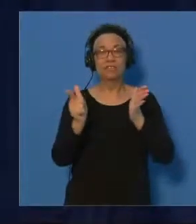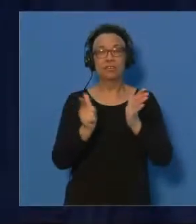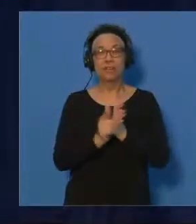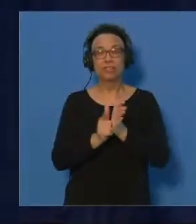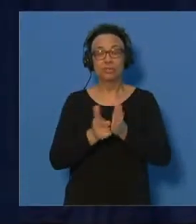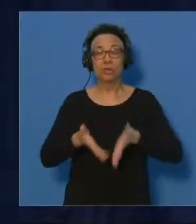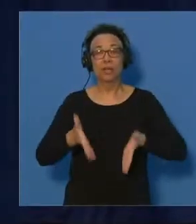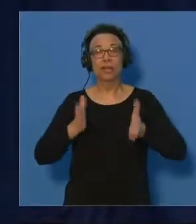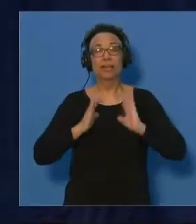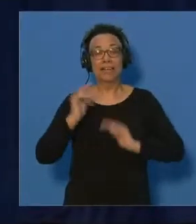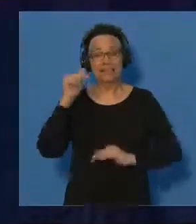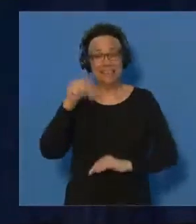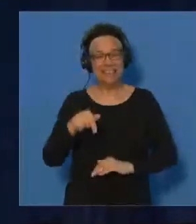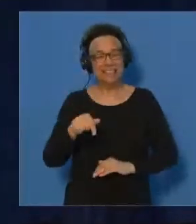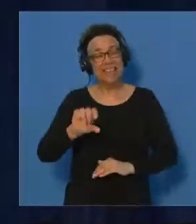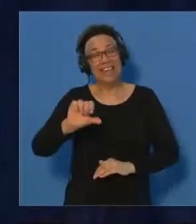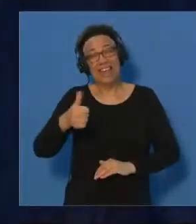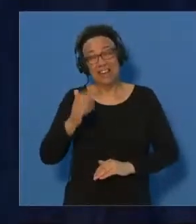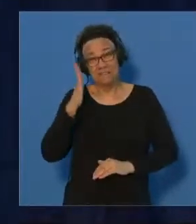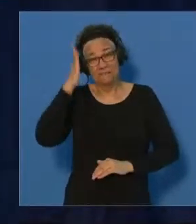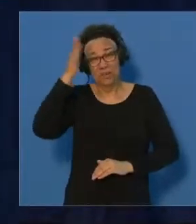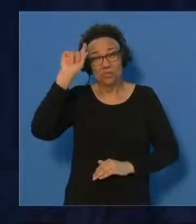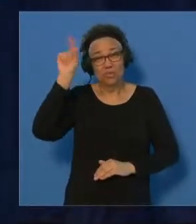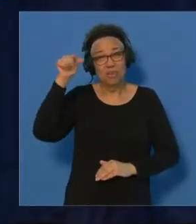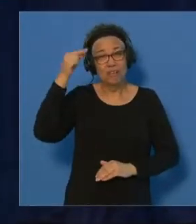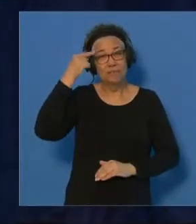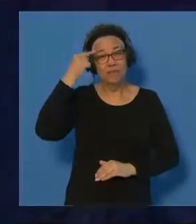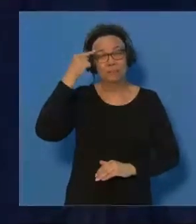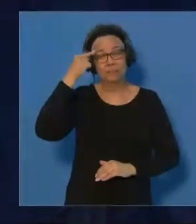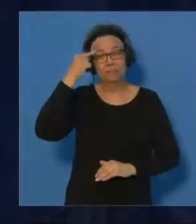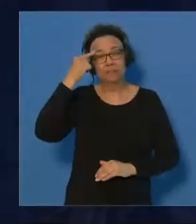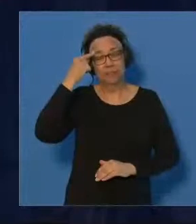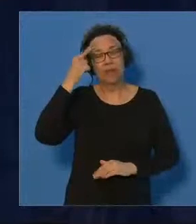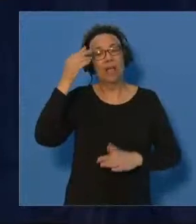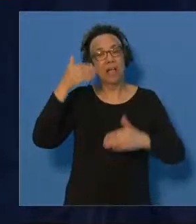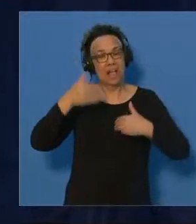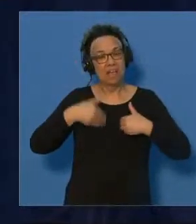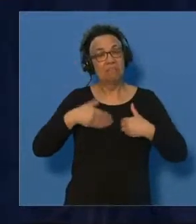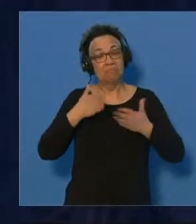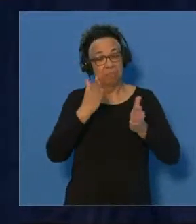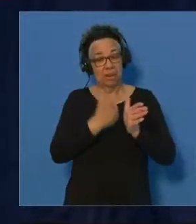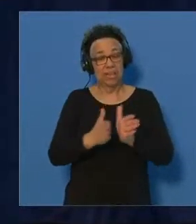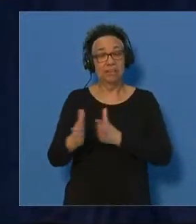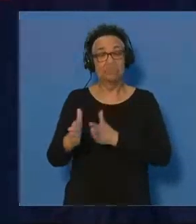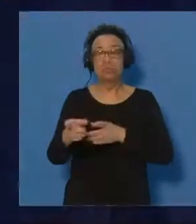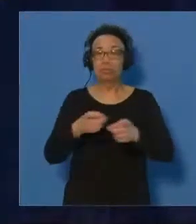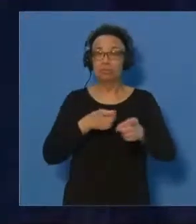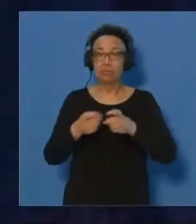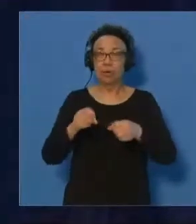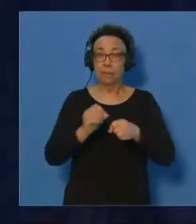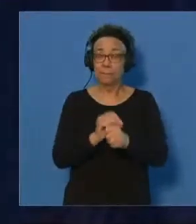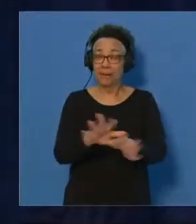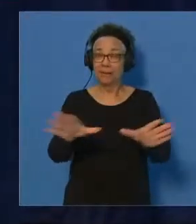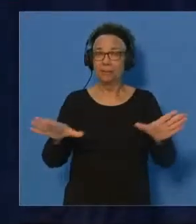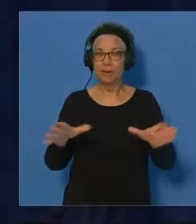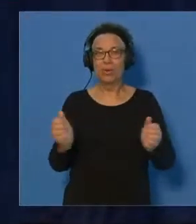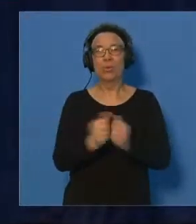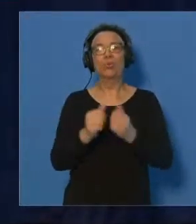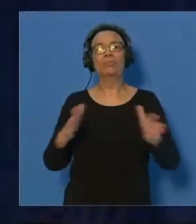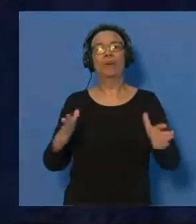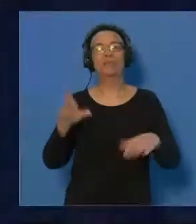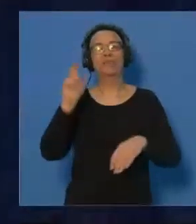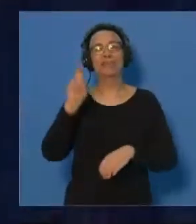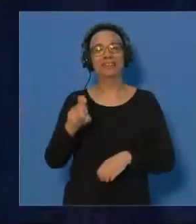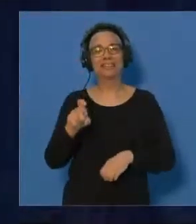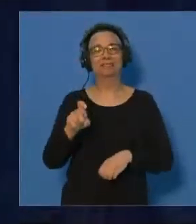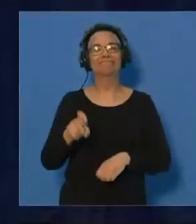to allow this and any future government to implement appropriate measures to manage a pandemic without the need to declare a